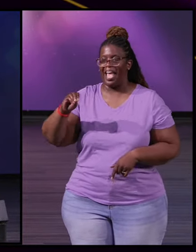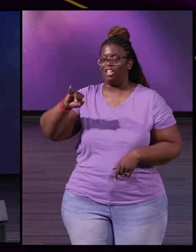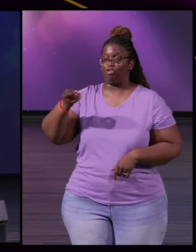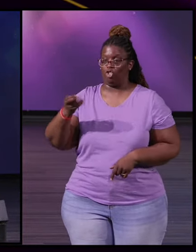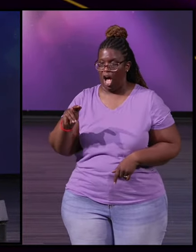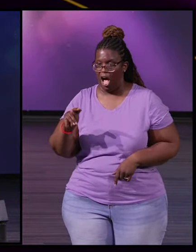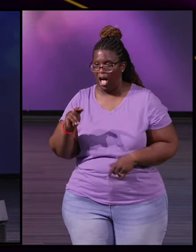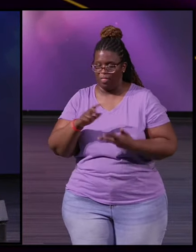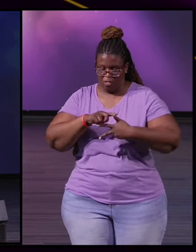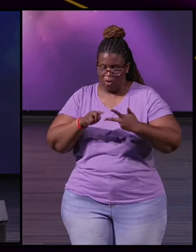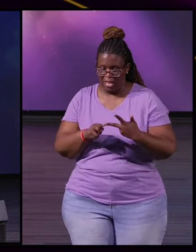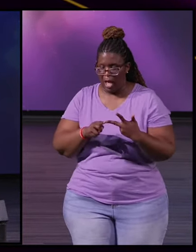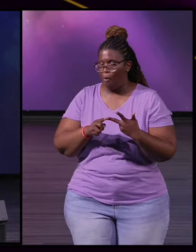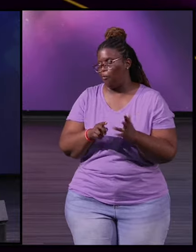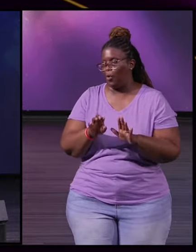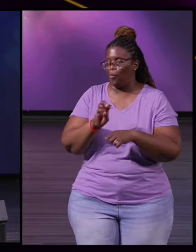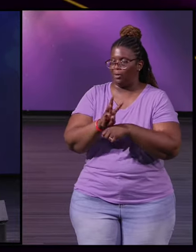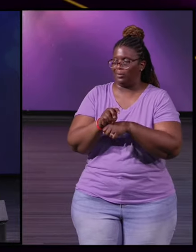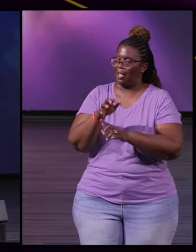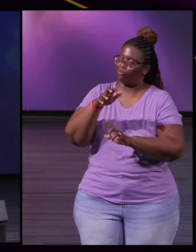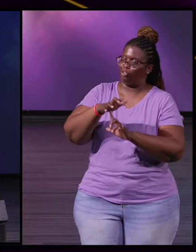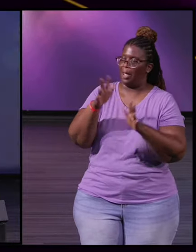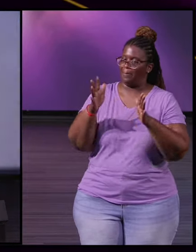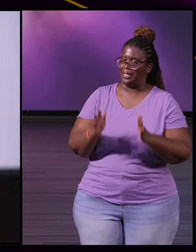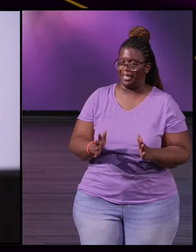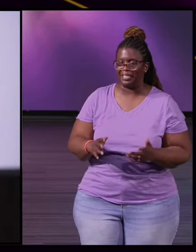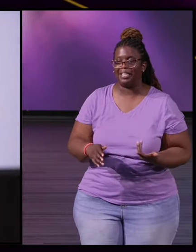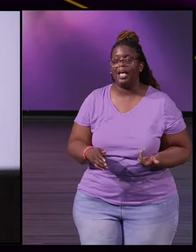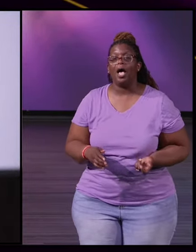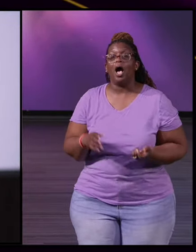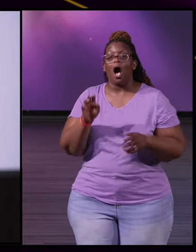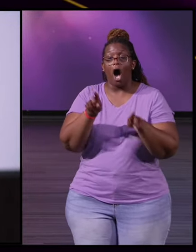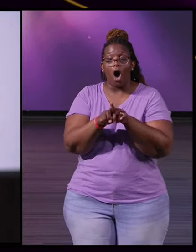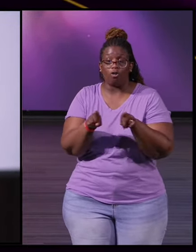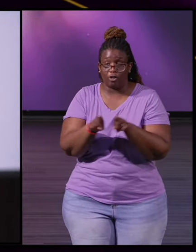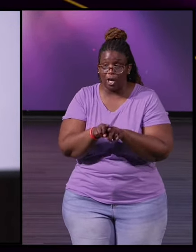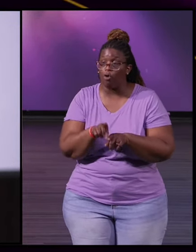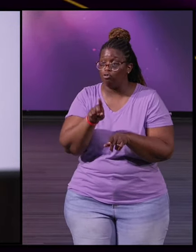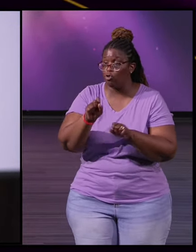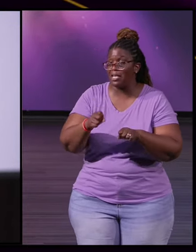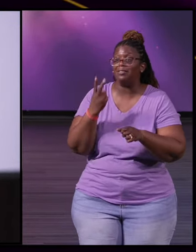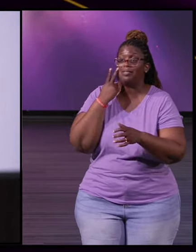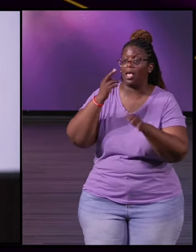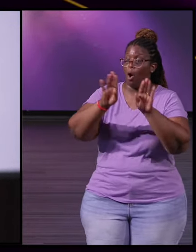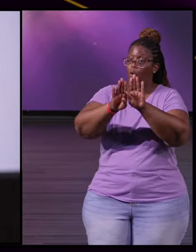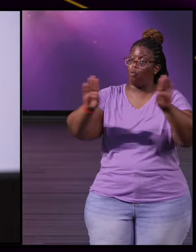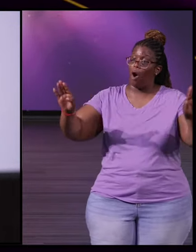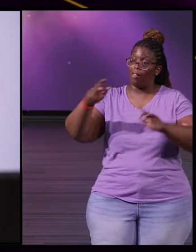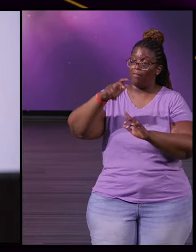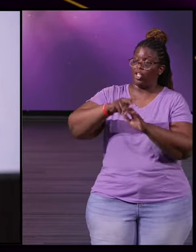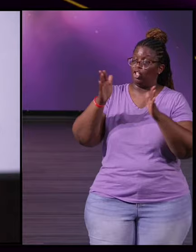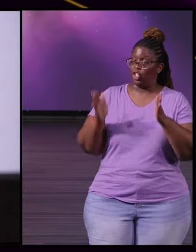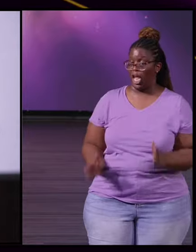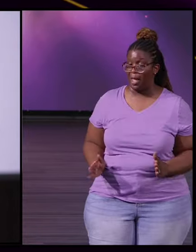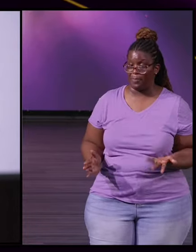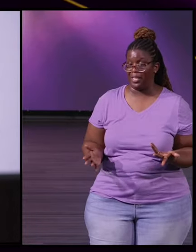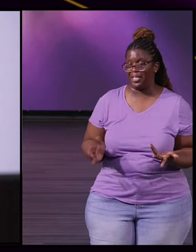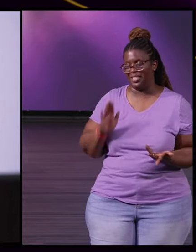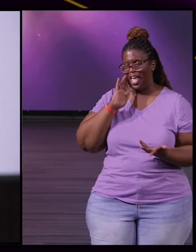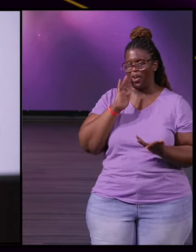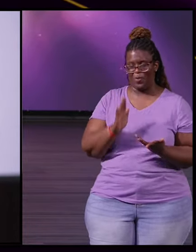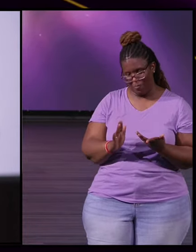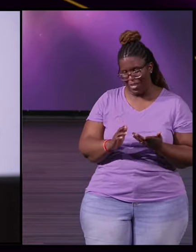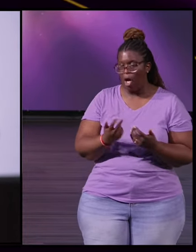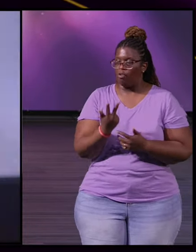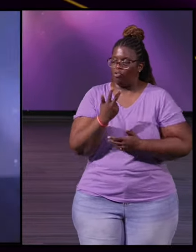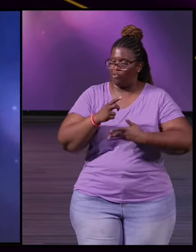And at some point, y'all make sure y'all make it to the back hallway. We now have our wall of champions that are up, and they will be the newest people added